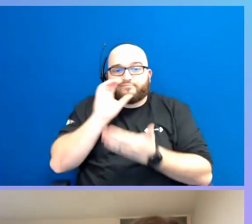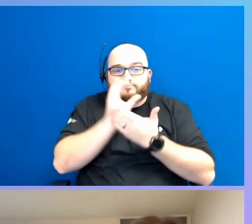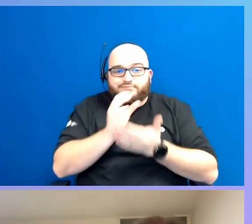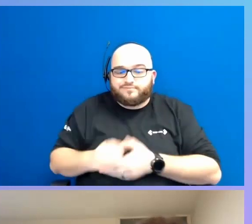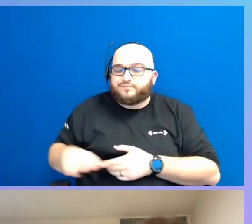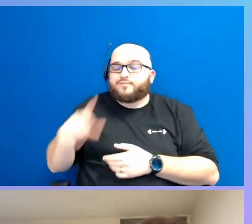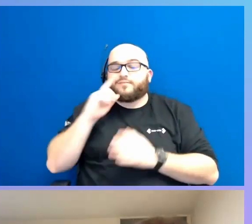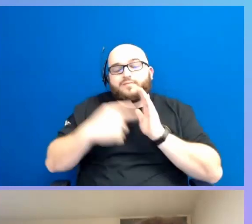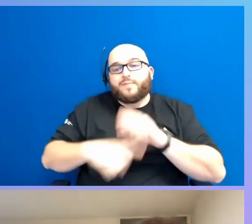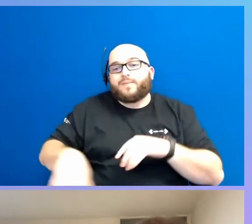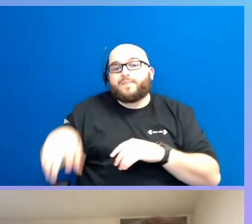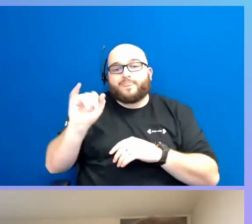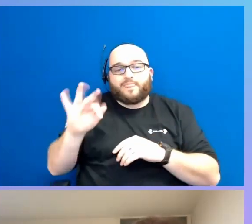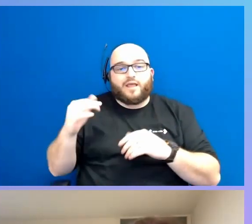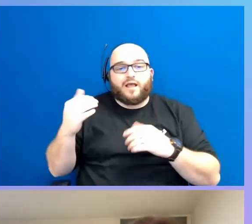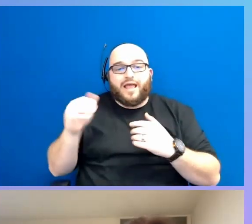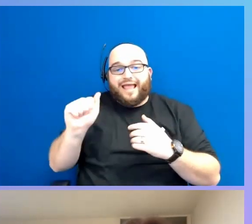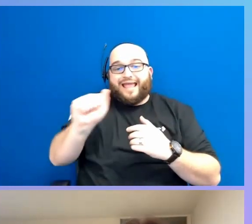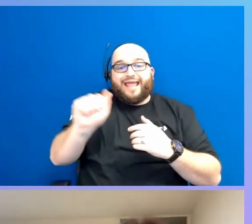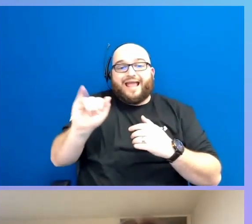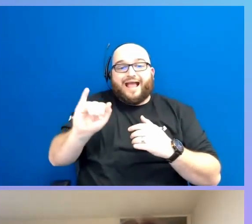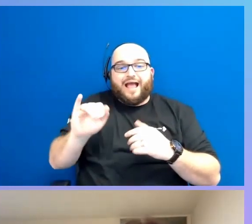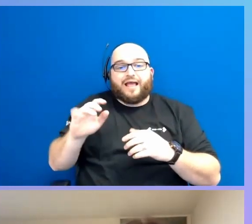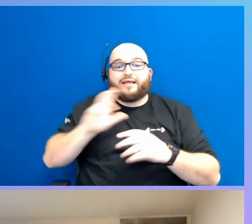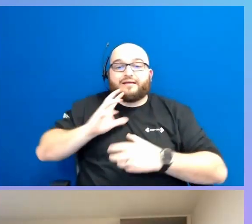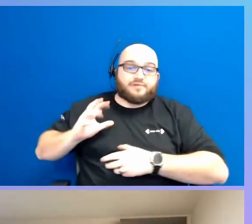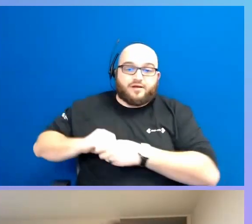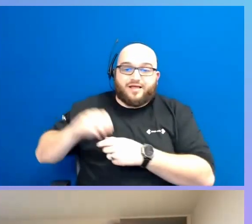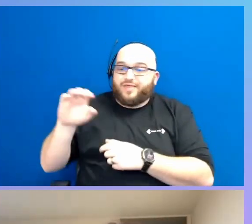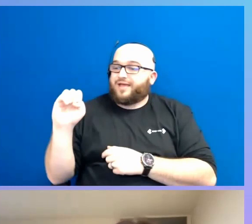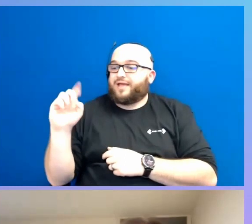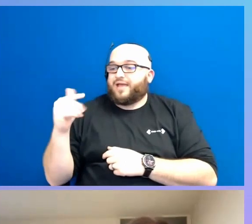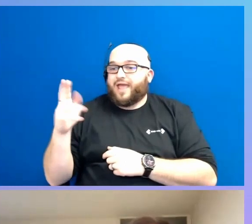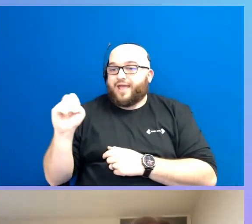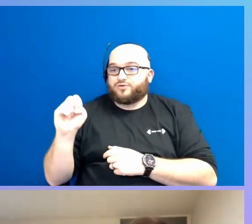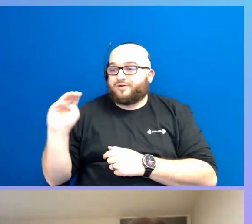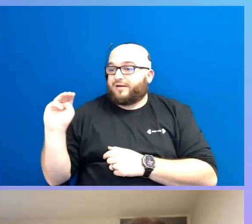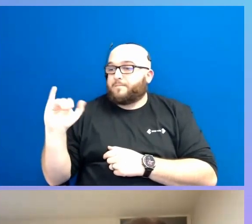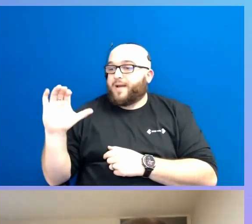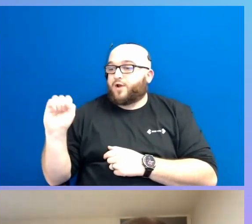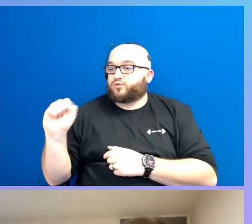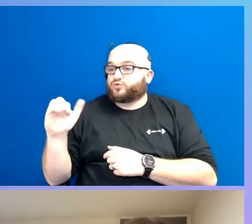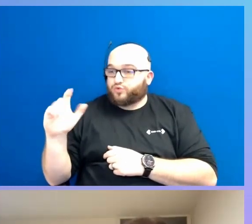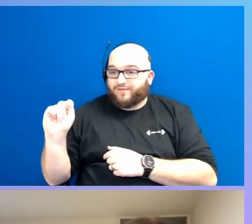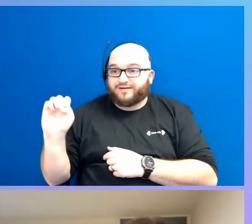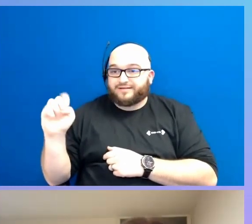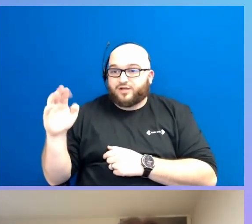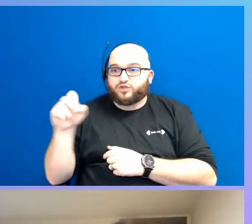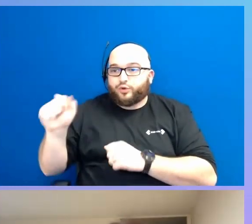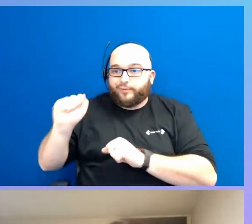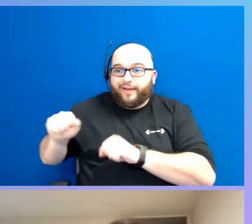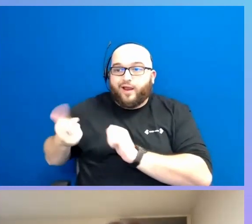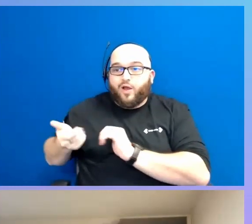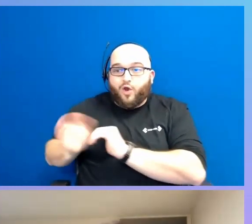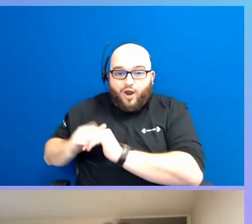AI-generated text alternatives is currently part of the Edge browser. You go into accessibility settings again, you can turn it on, you can request it